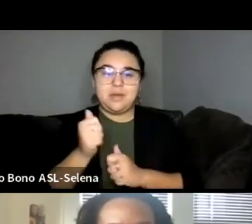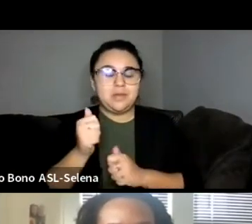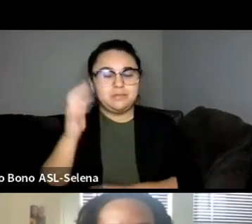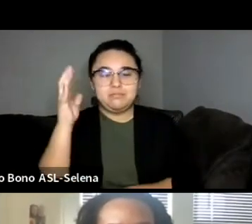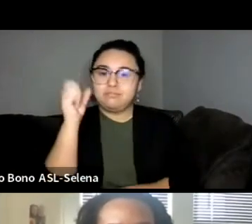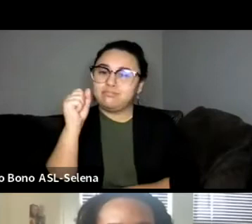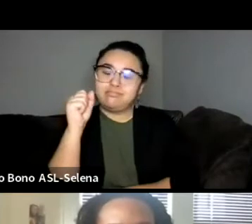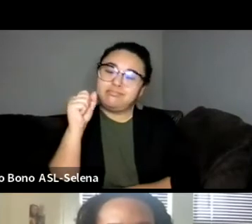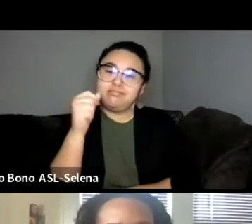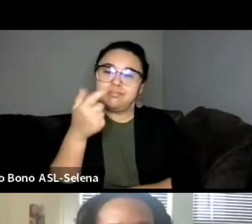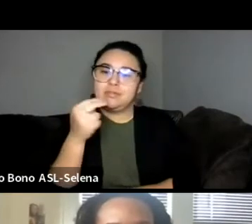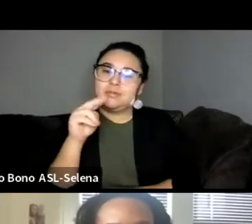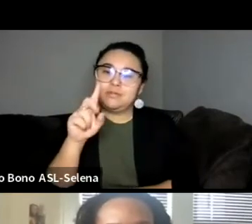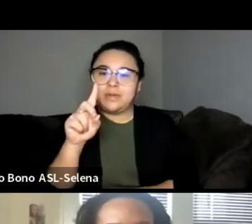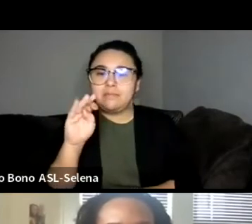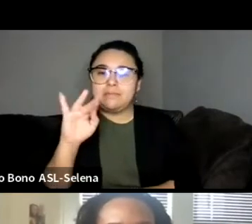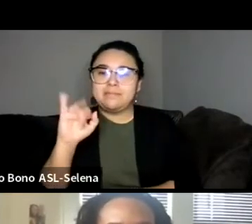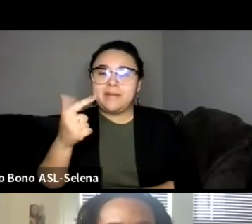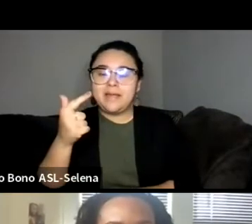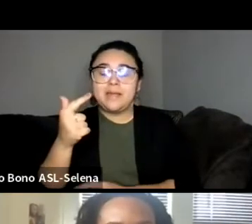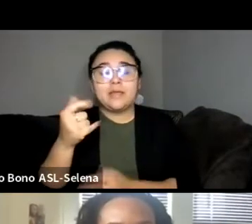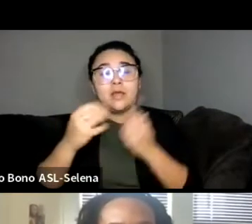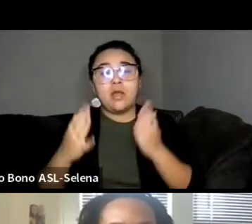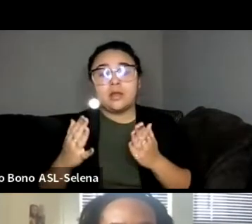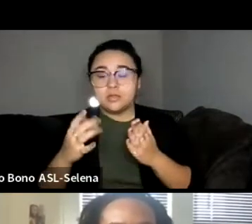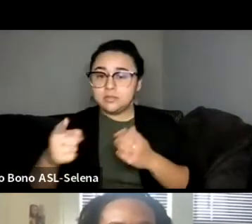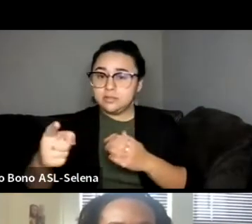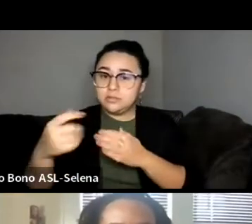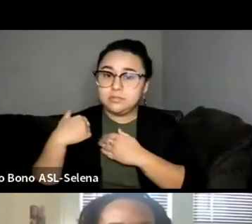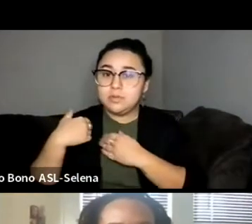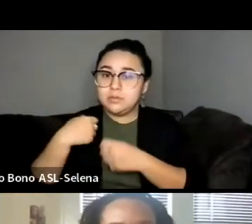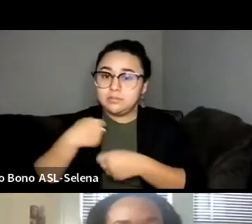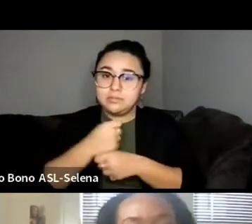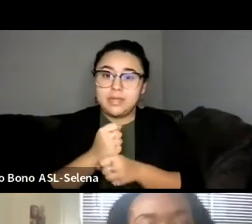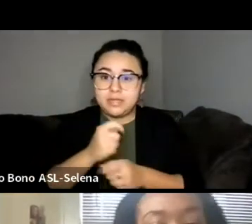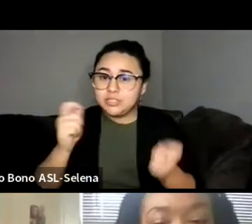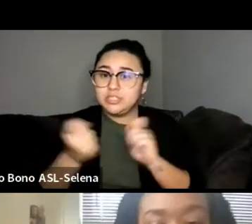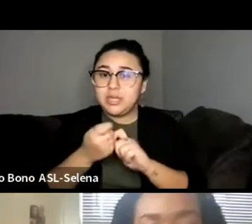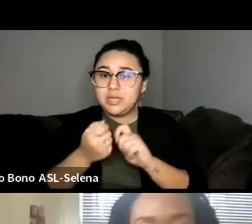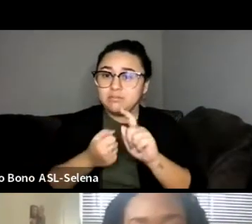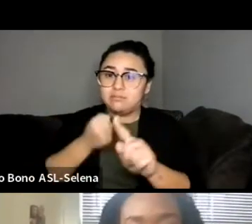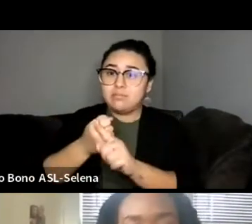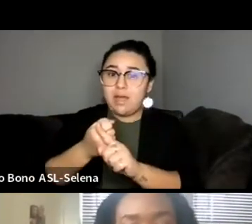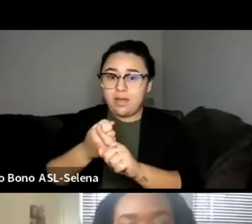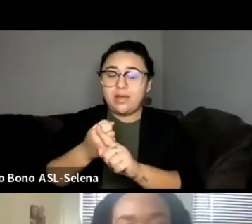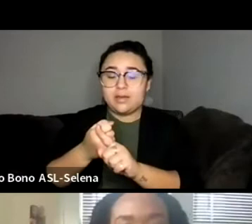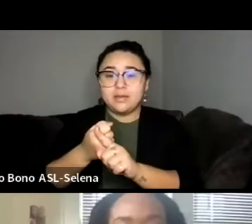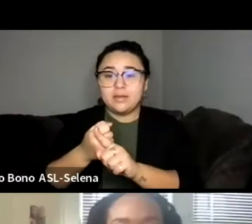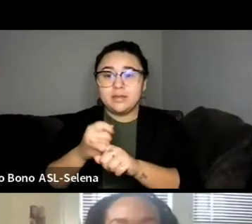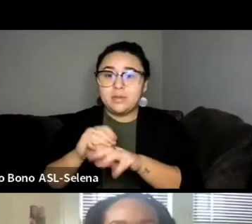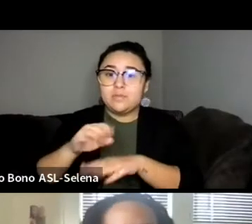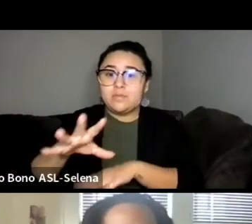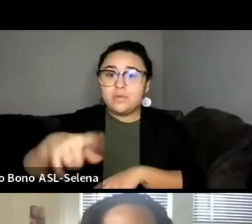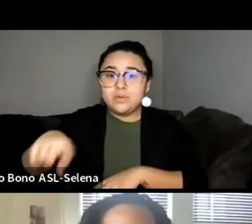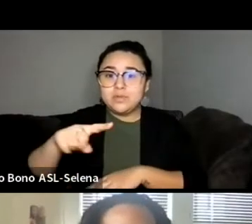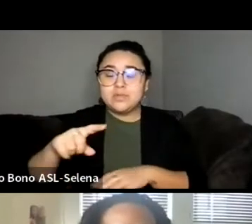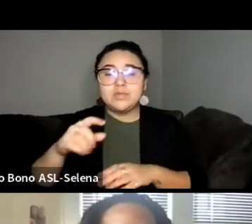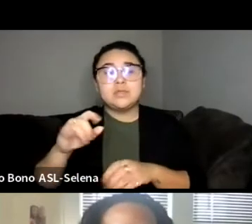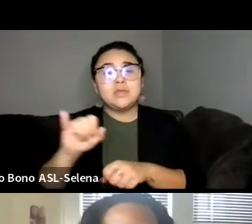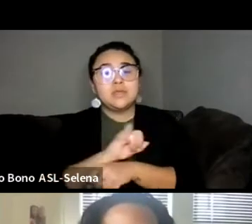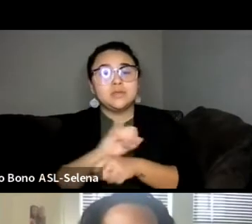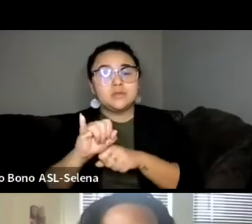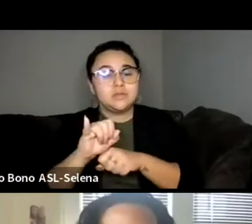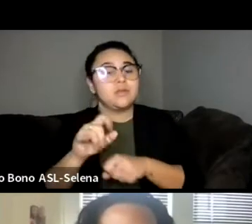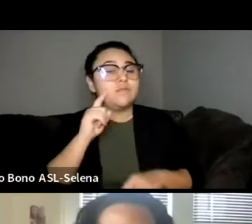artists that have been responsible for not only creating shift and change in our industry, developing frameworks for sustainable solutions for parent